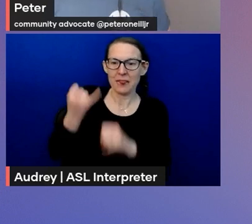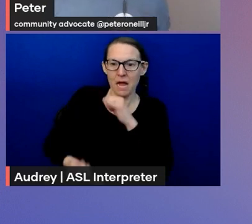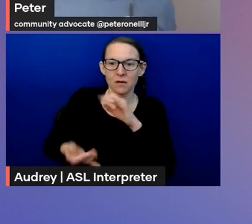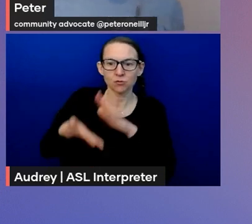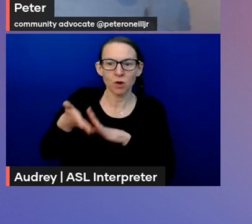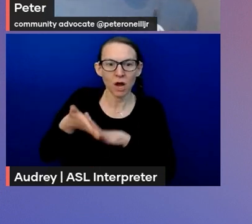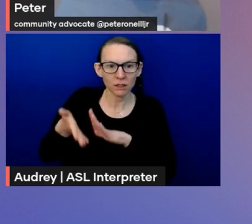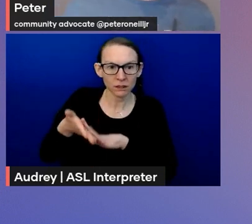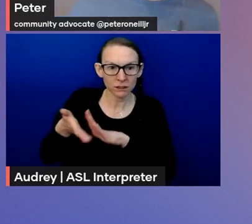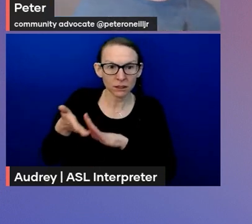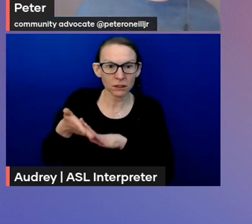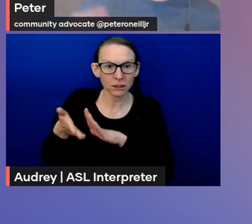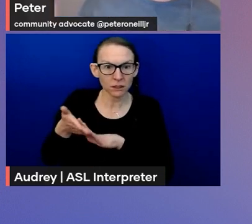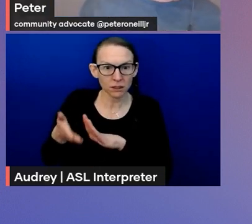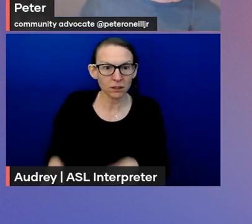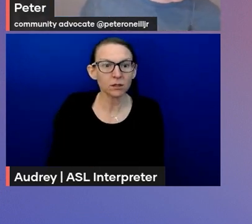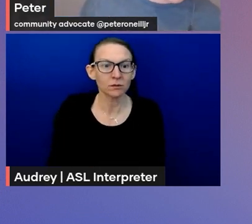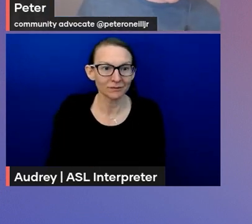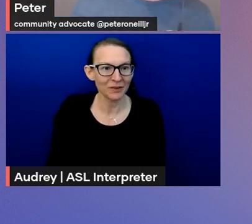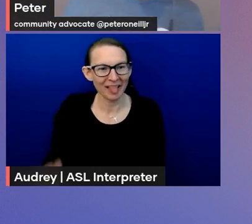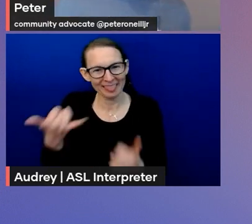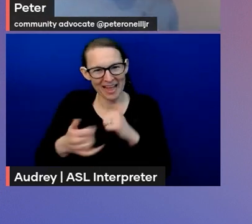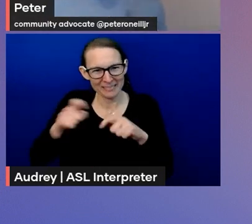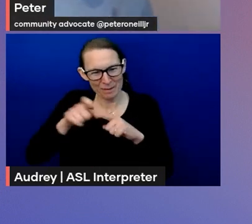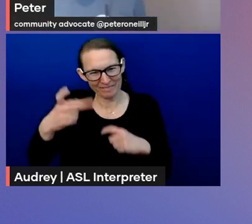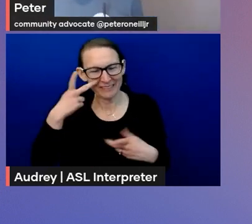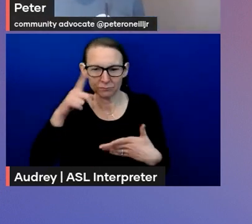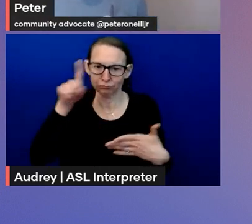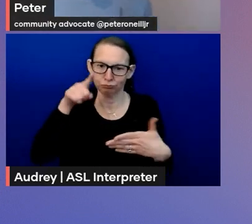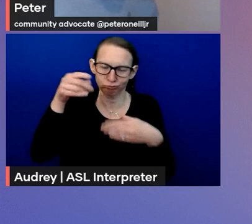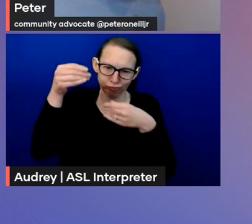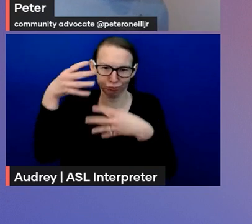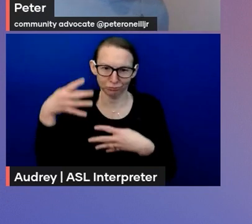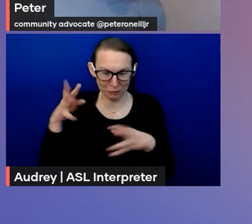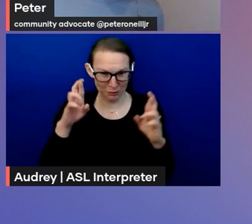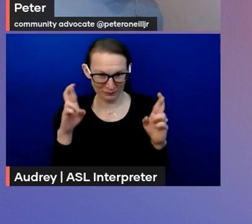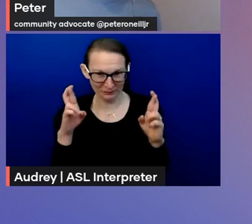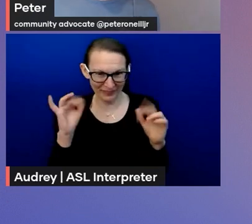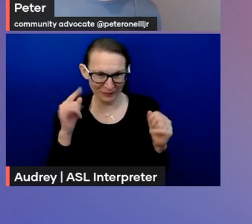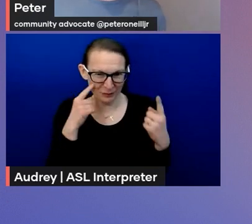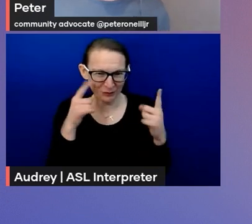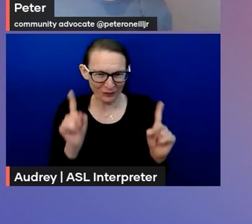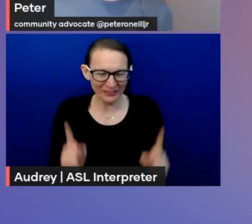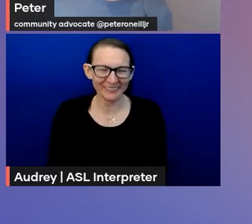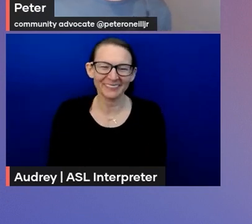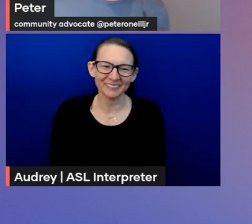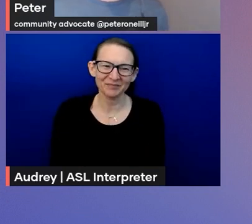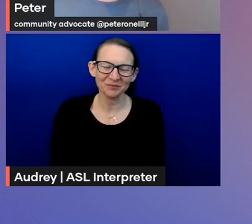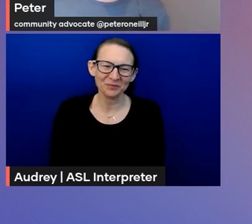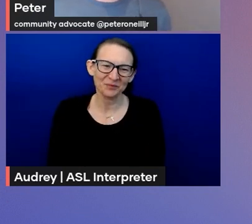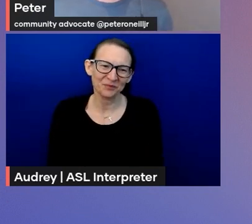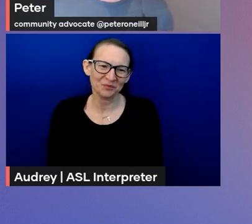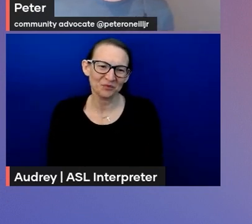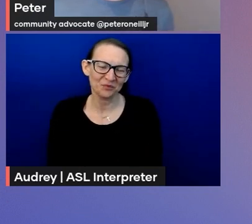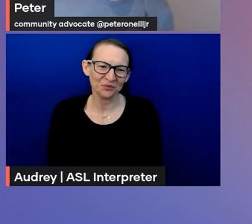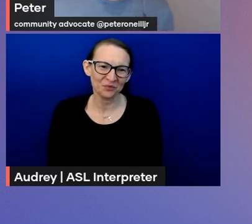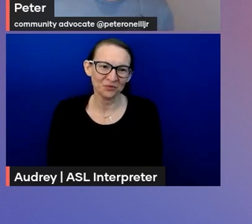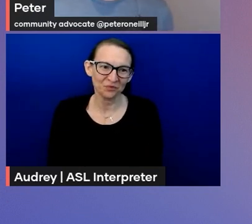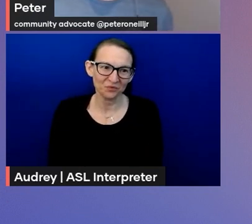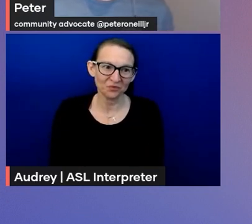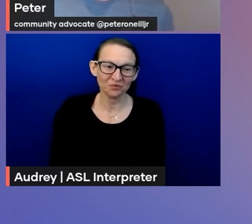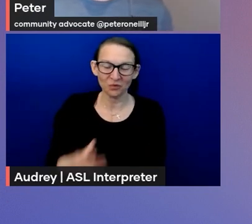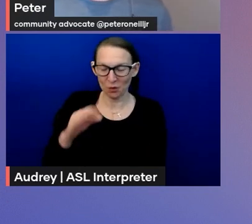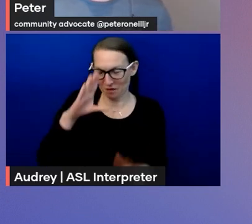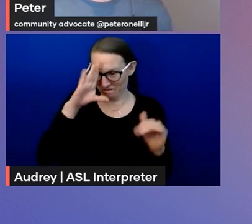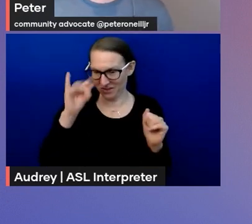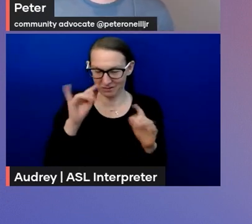so last time you have to see this thing spin up. Hopefully it works as expected, and the demo gods are on